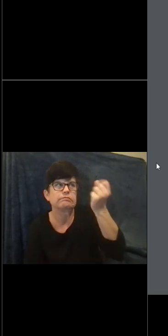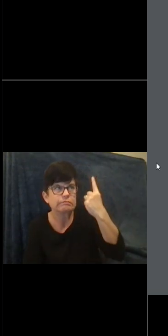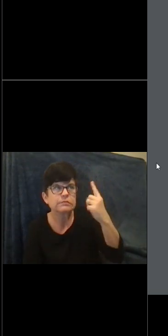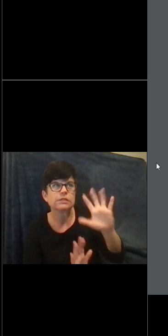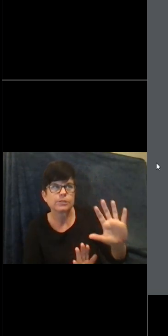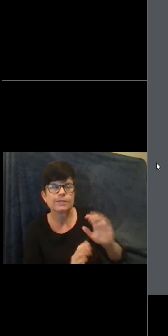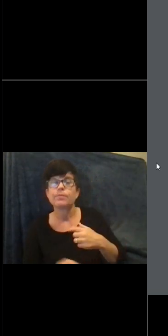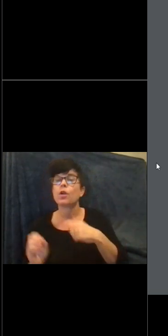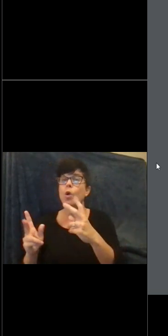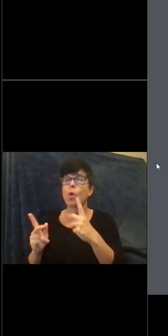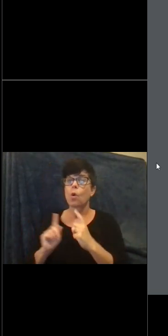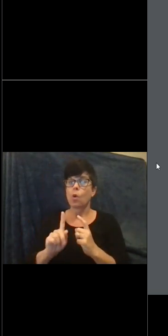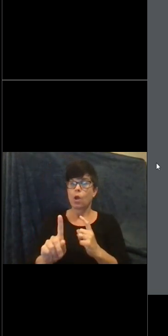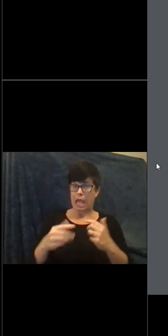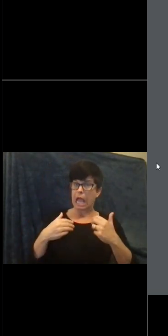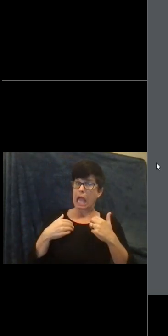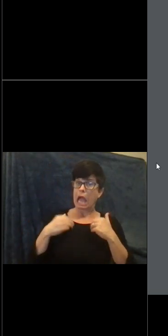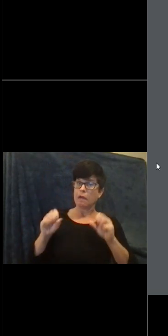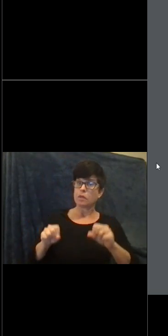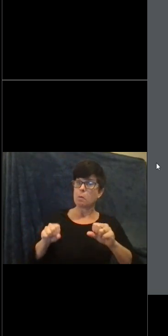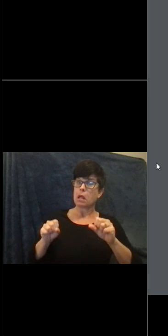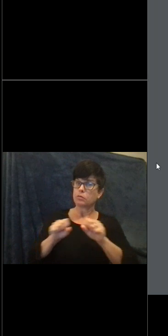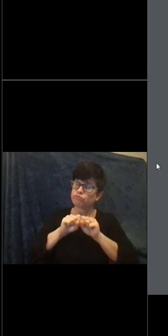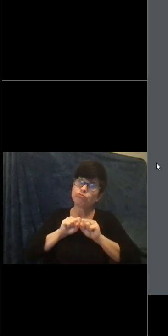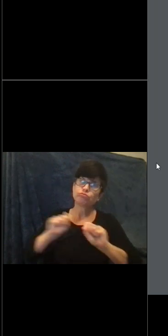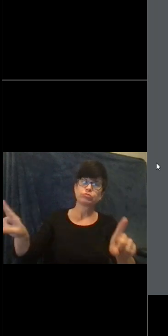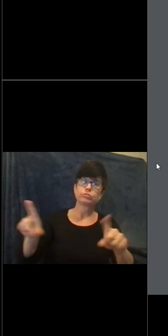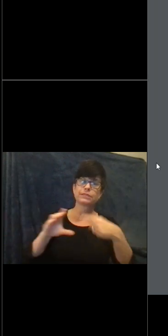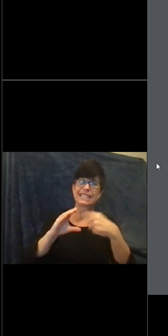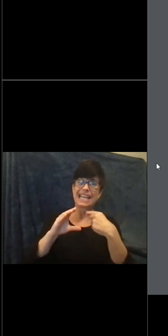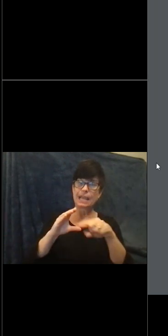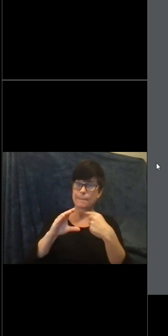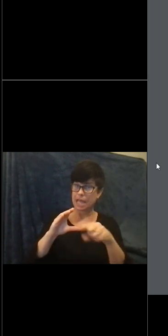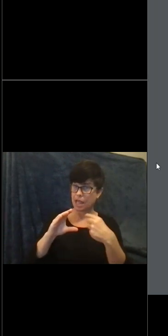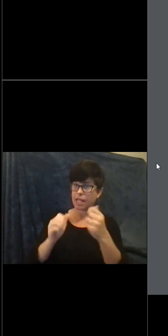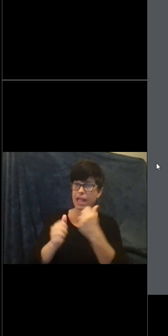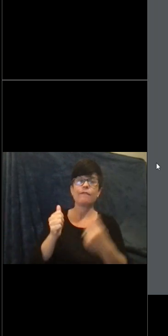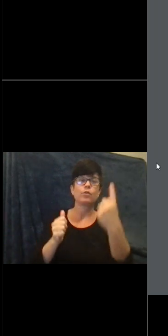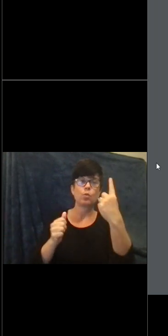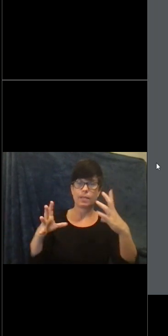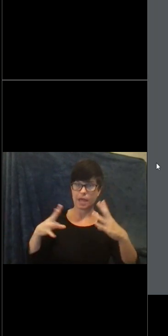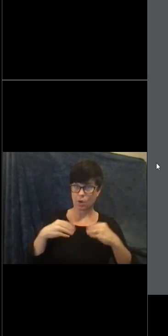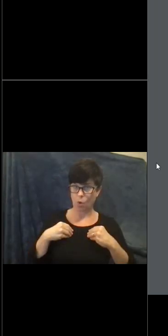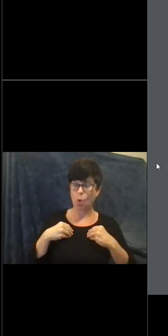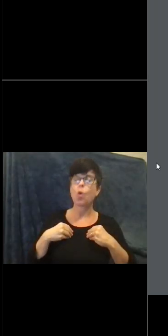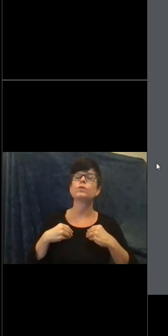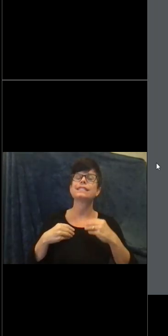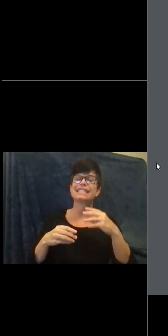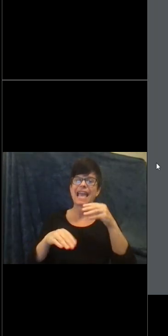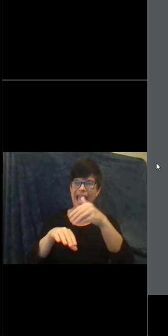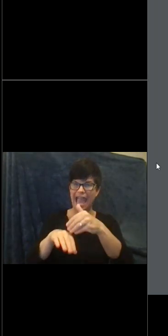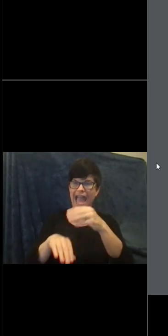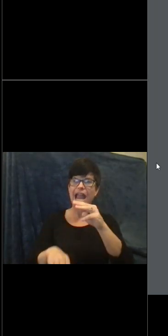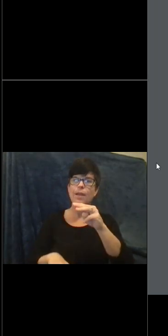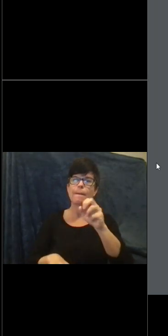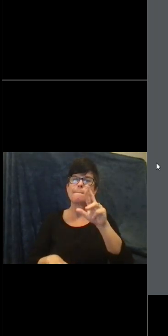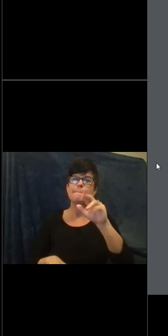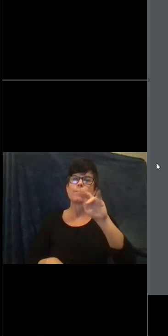I do have the ability to mass email the ownership at Marina Village. Good. Then that would be